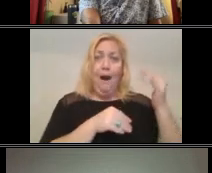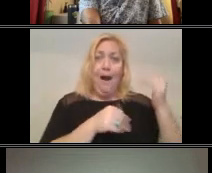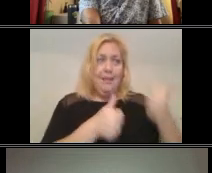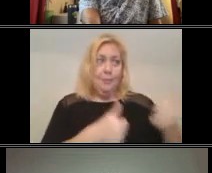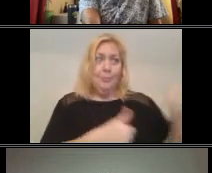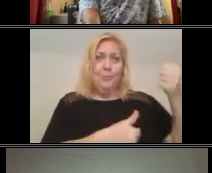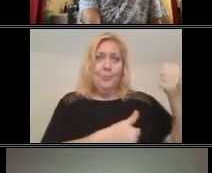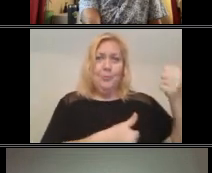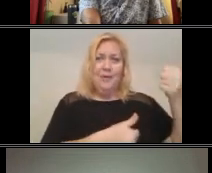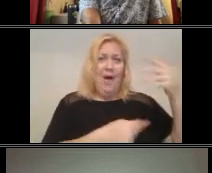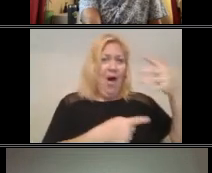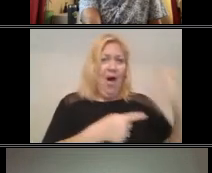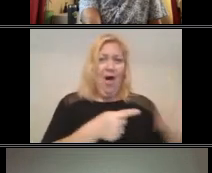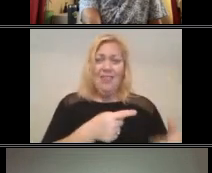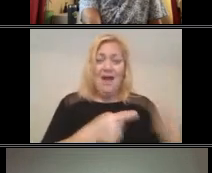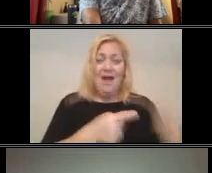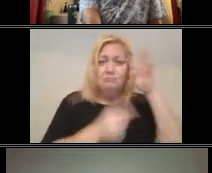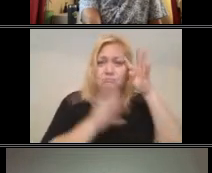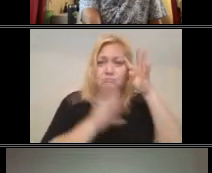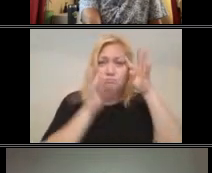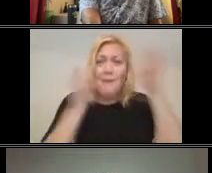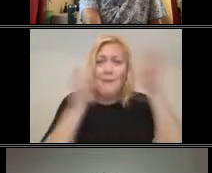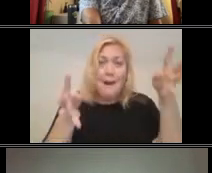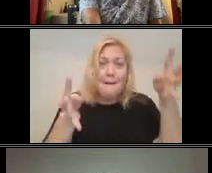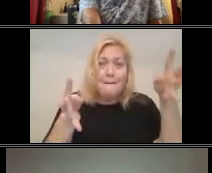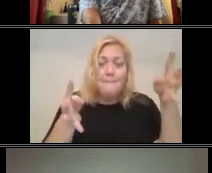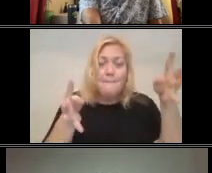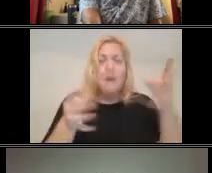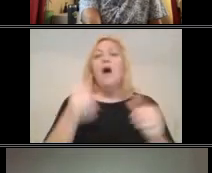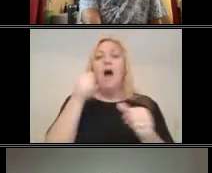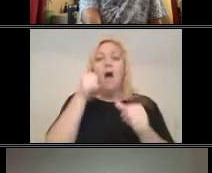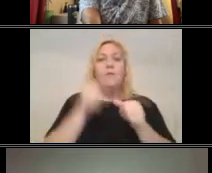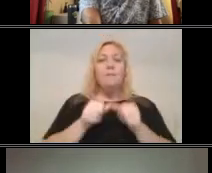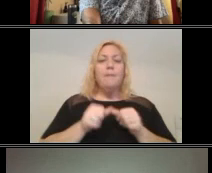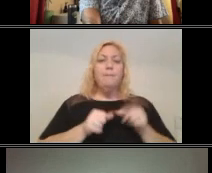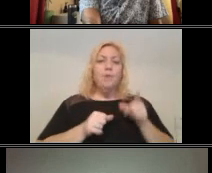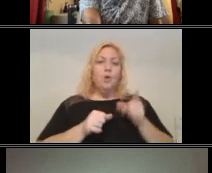All of it has been made up, and so I remember her saying,